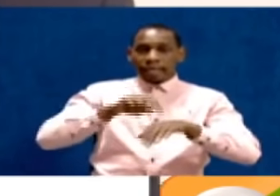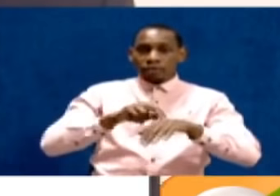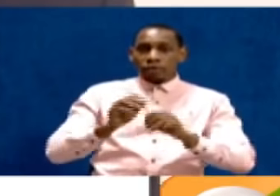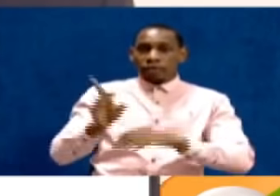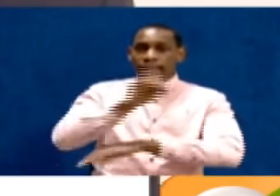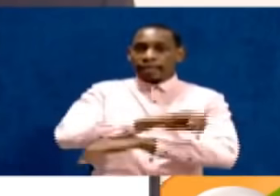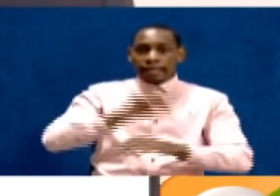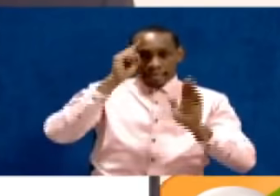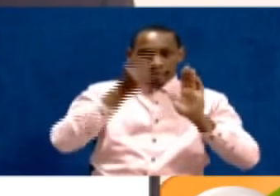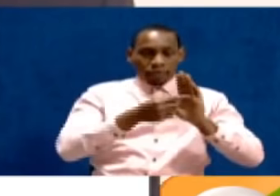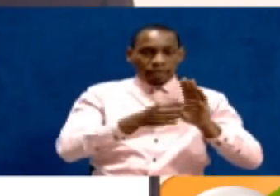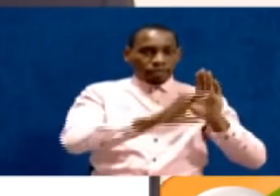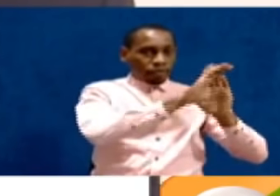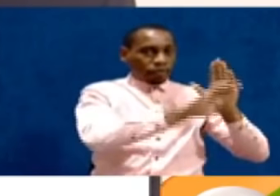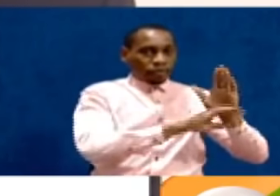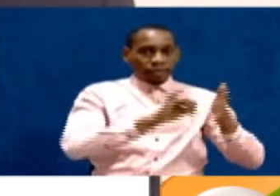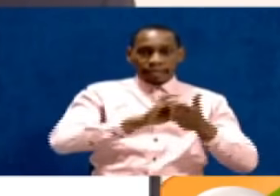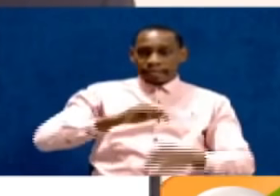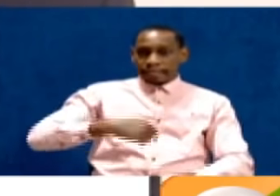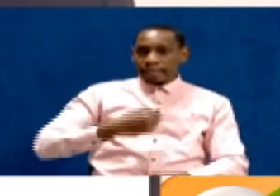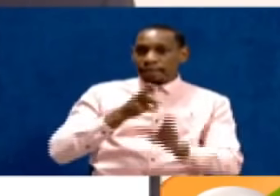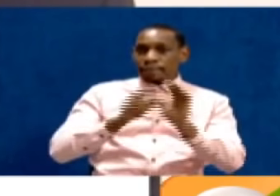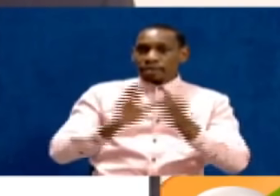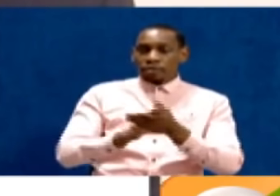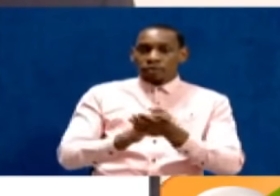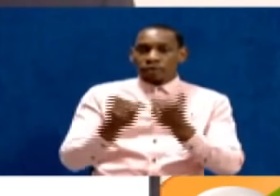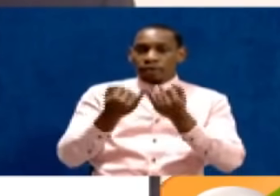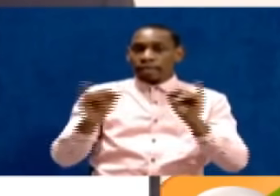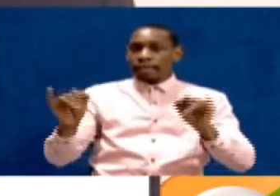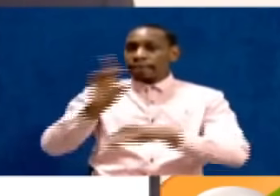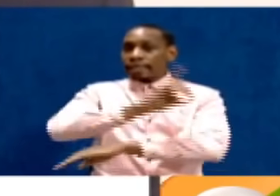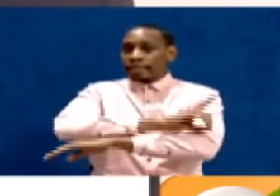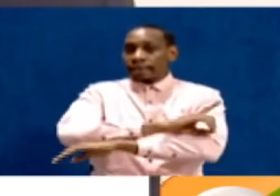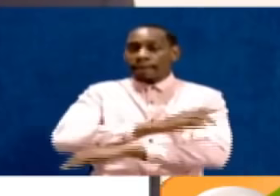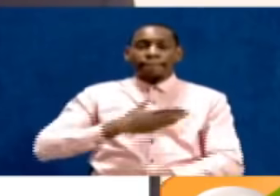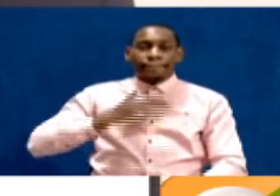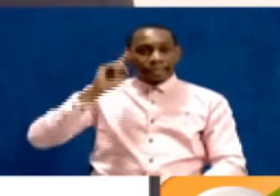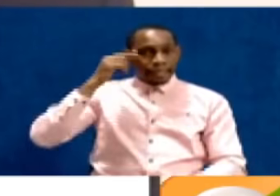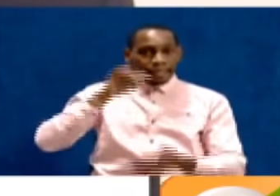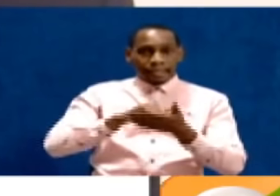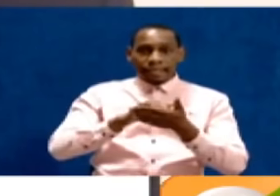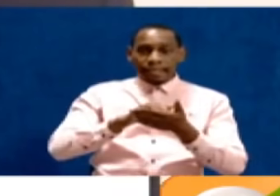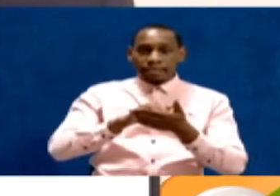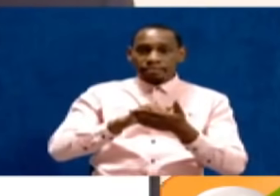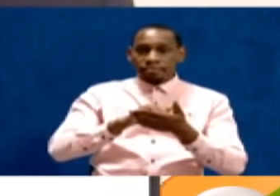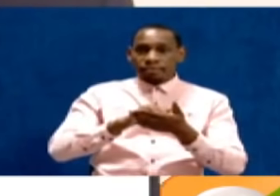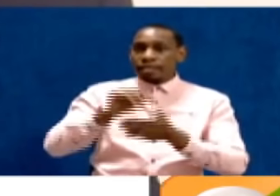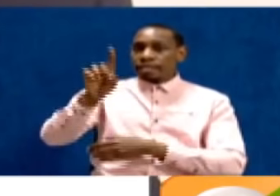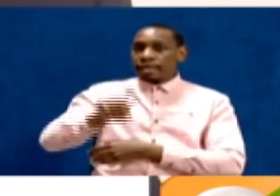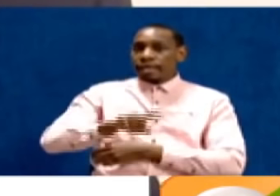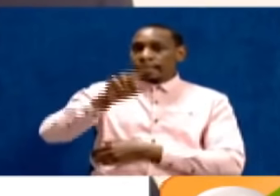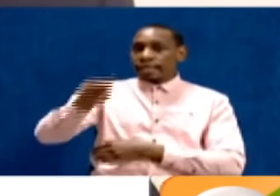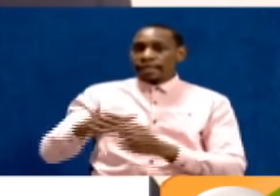Day, that I should not participate in a Jamhuri Day? I think that is out of question.